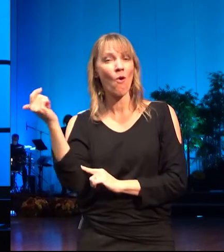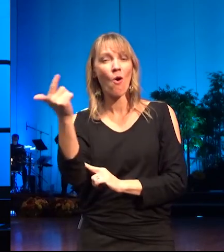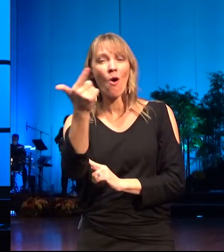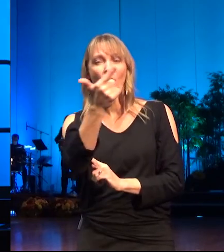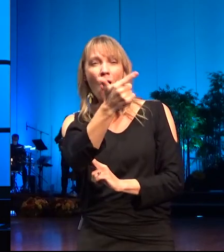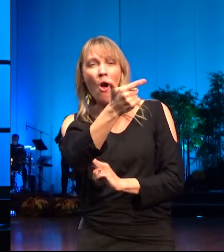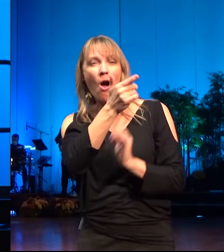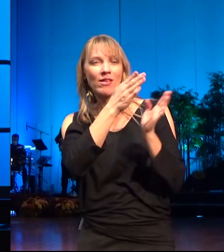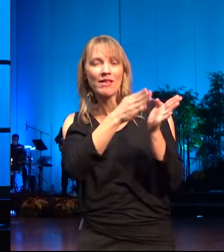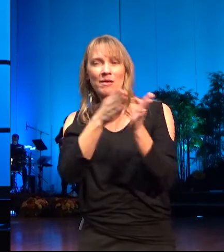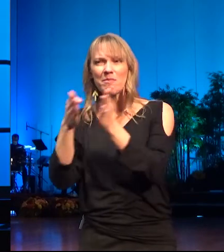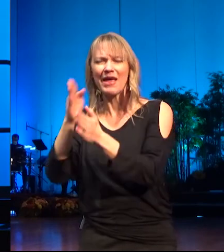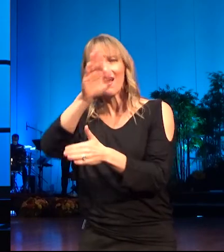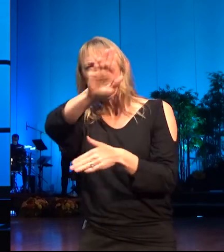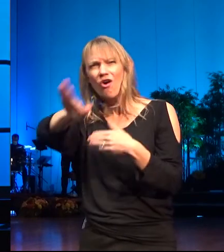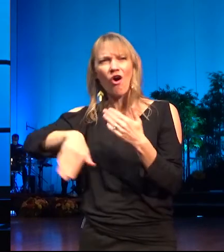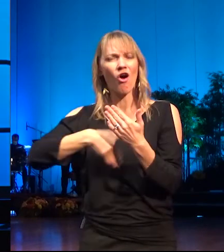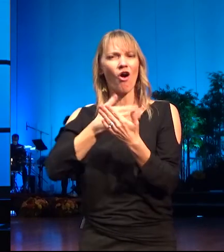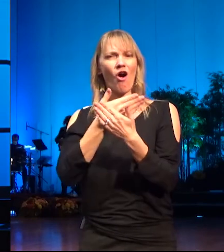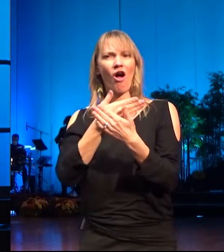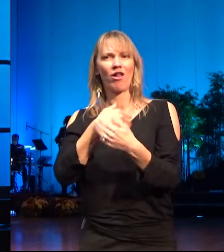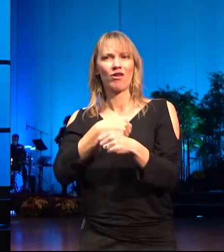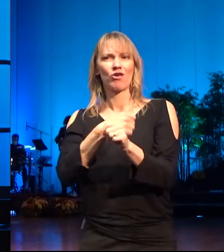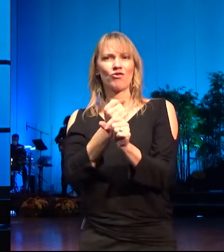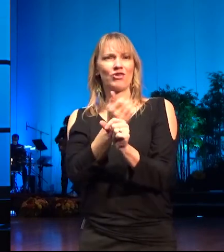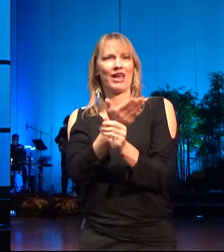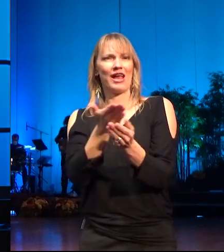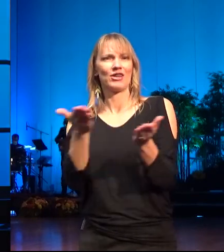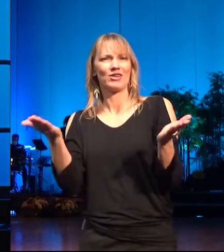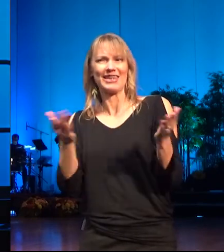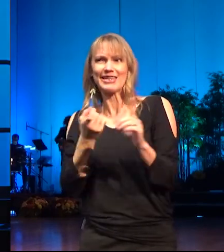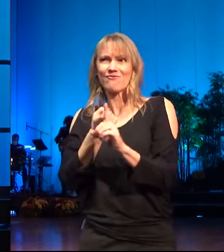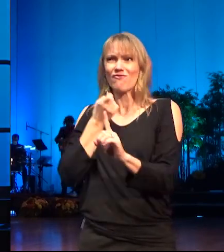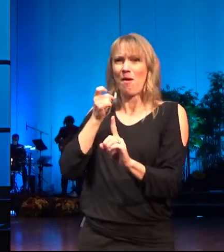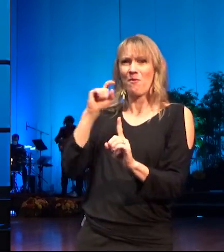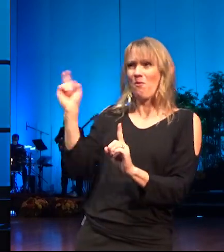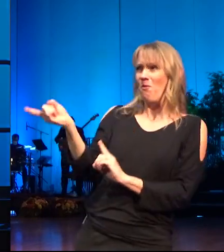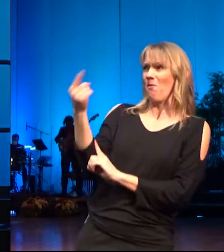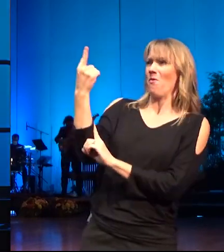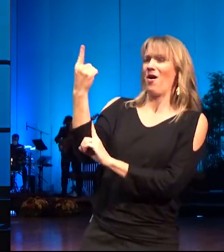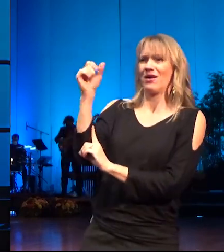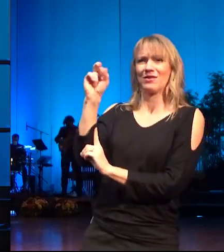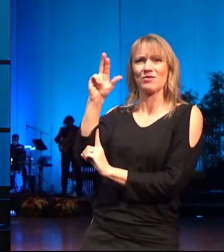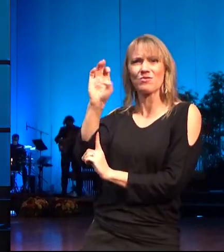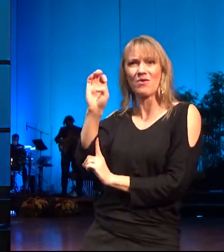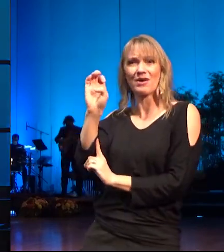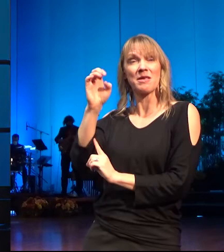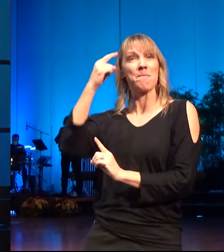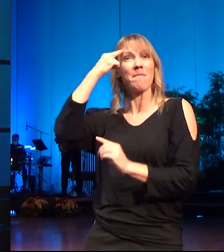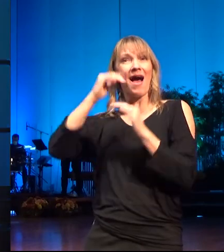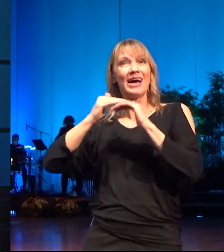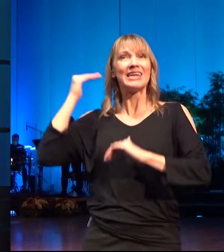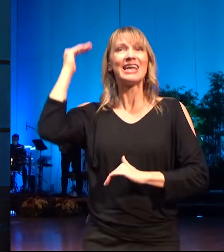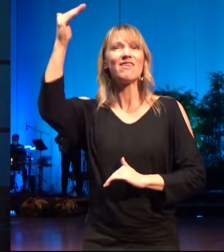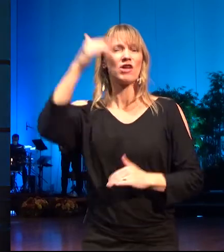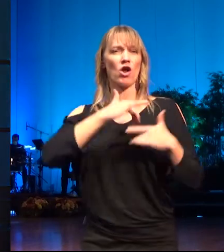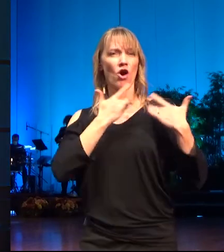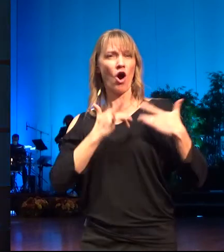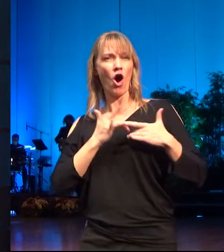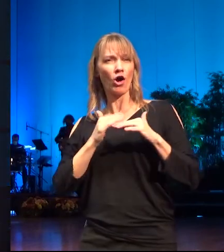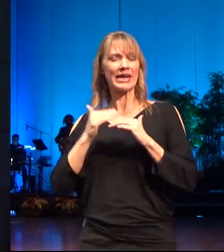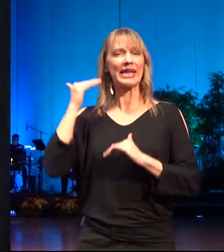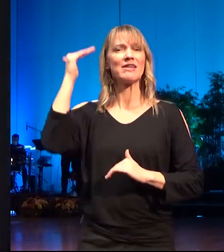of all beings. All creation arises out of that one source, the infinite mind, the infinite